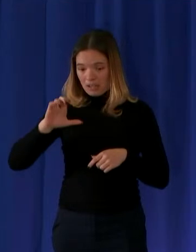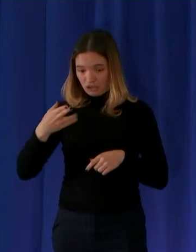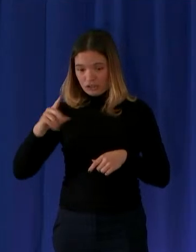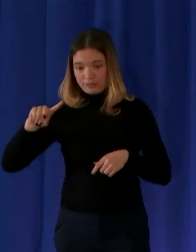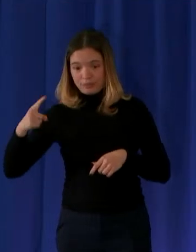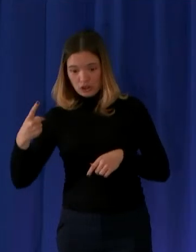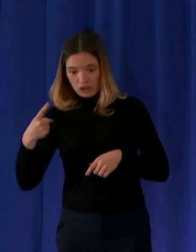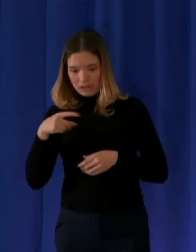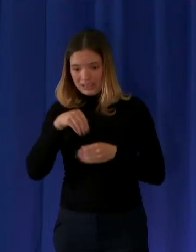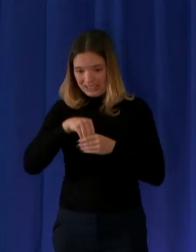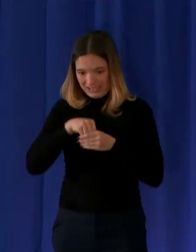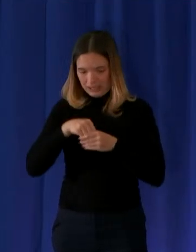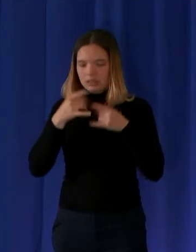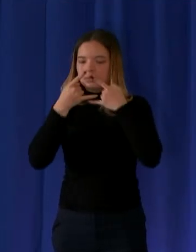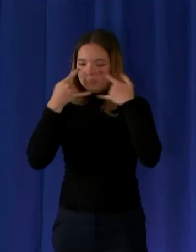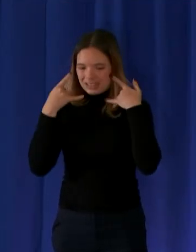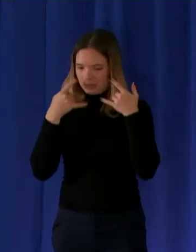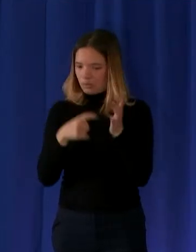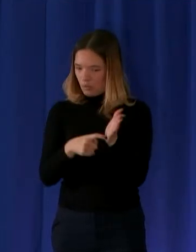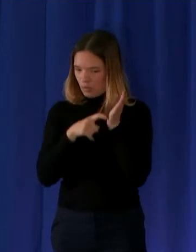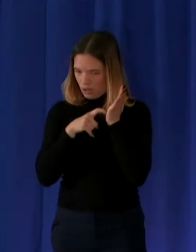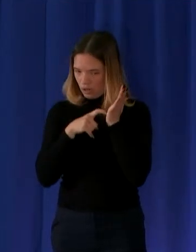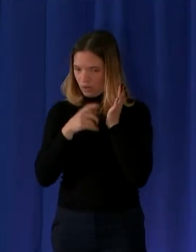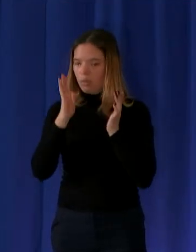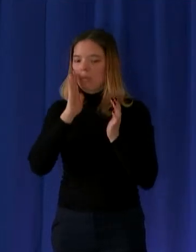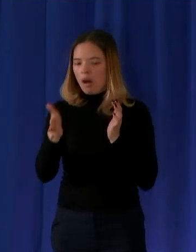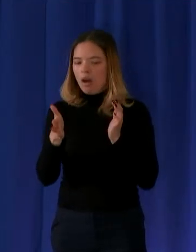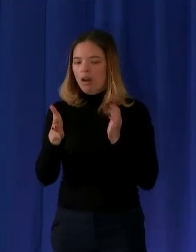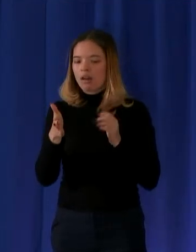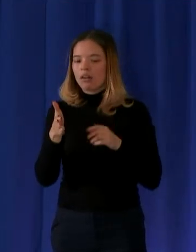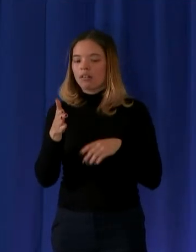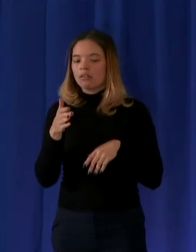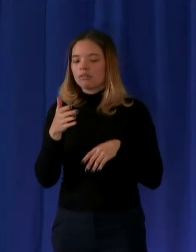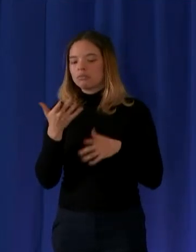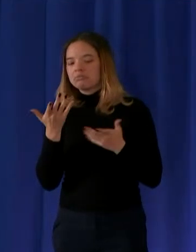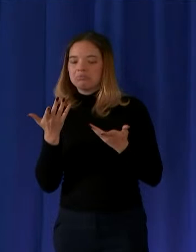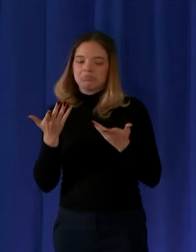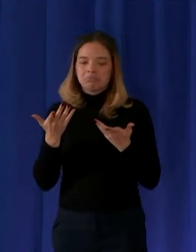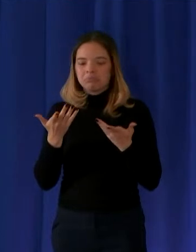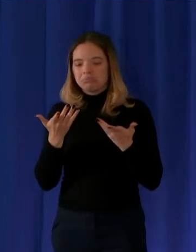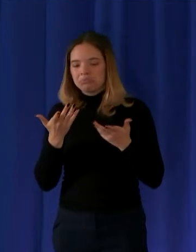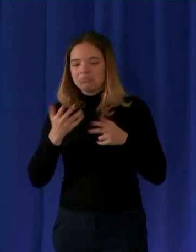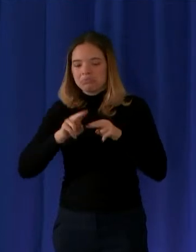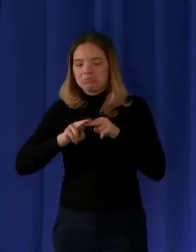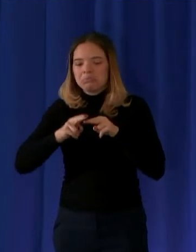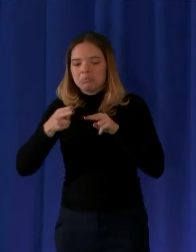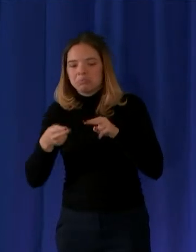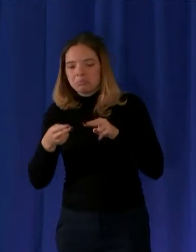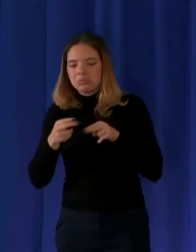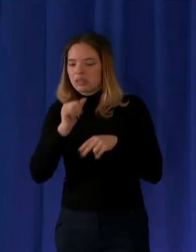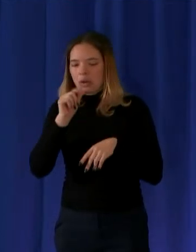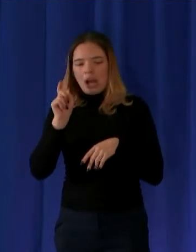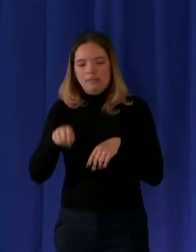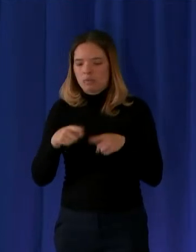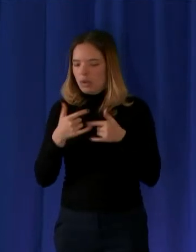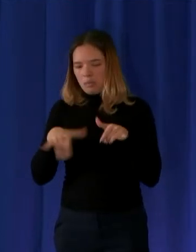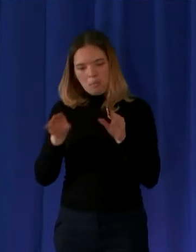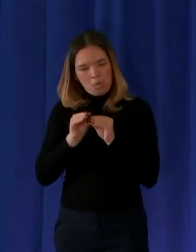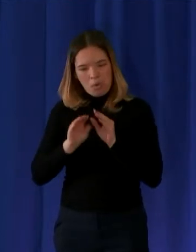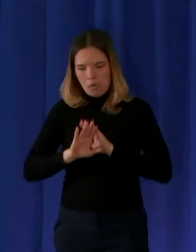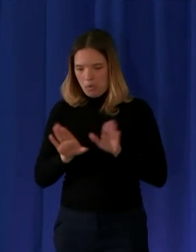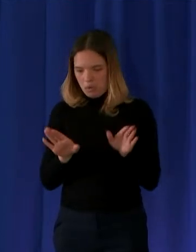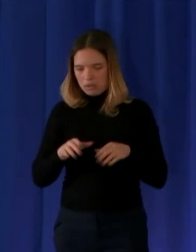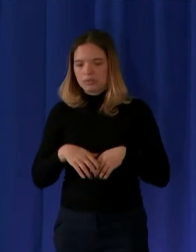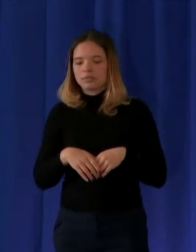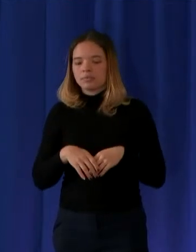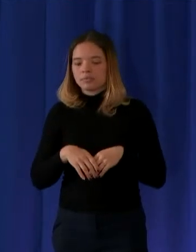district's indoor mask requirements will be dialed back. You, of course, know that